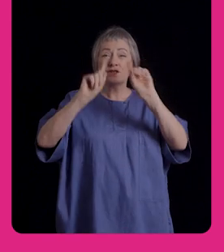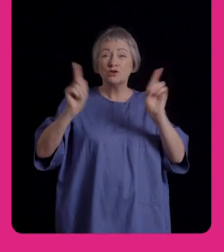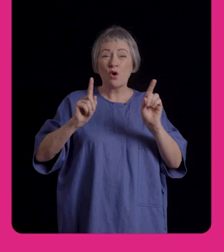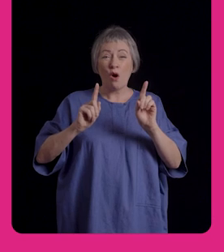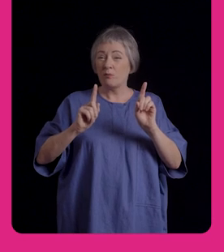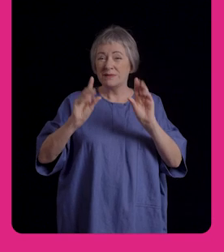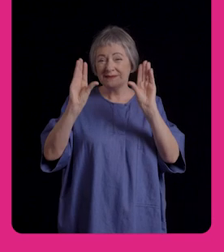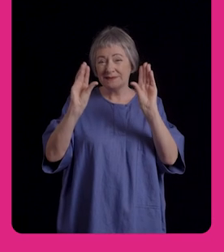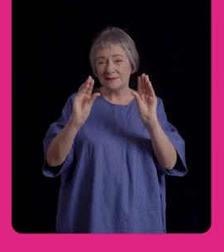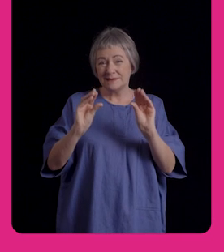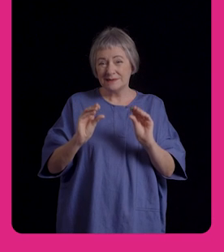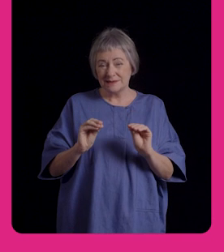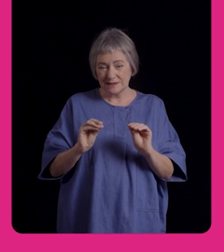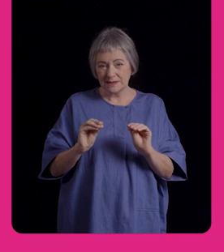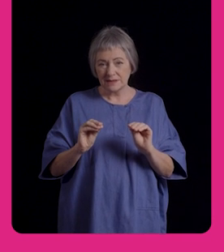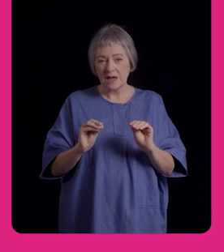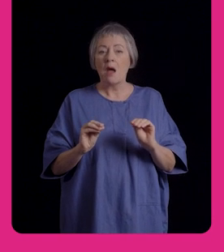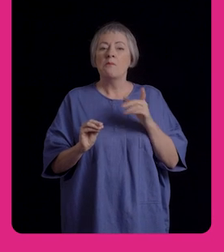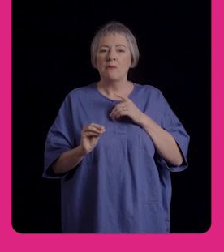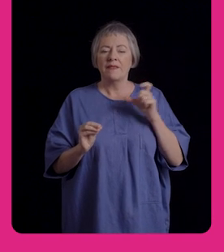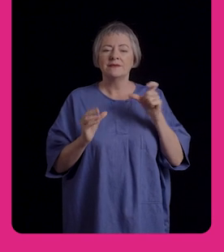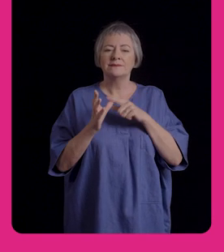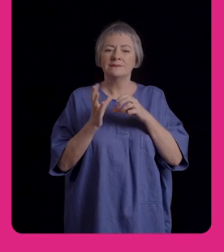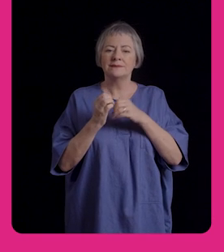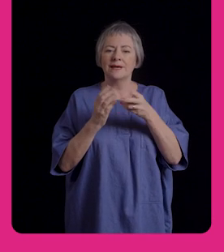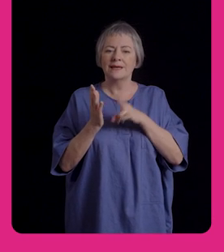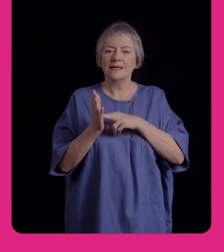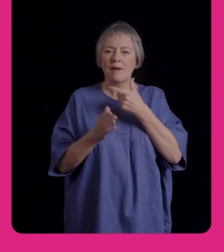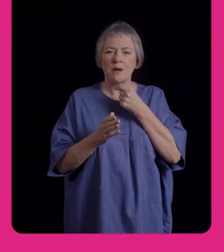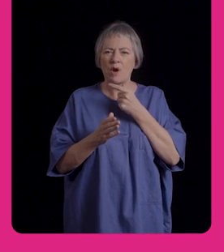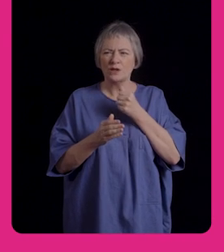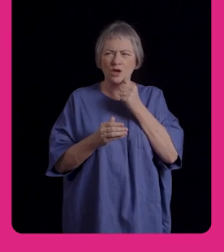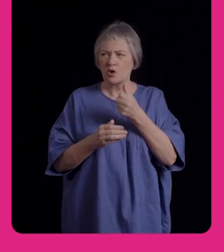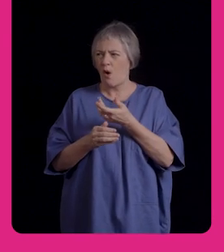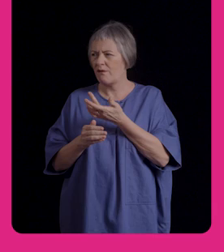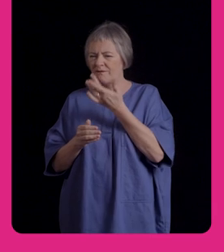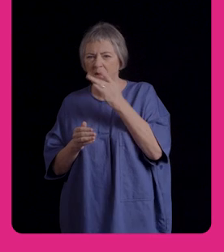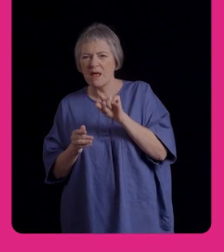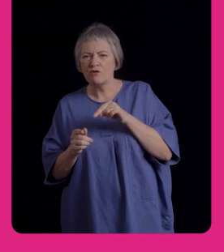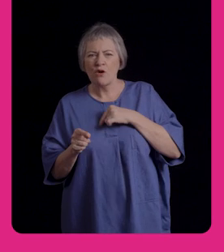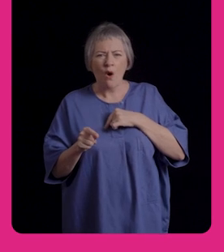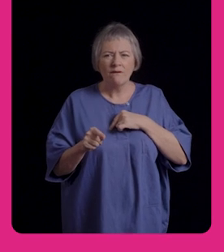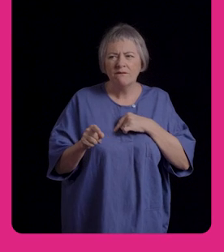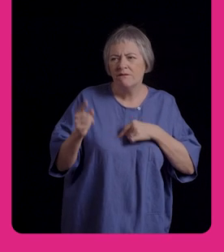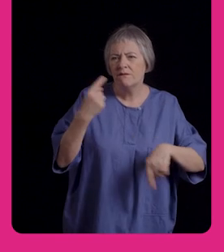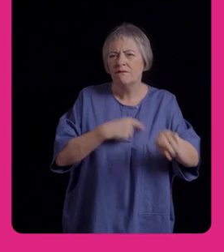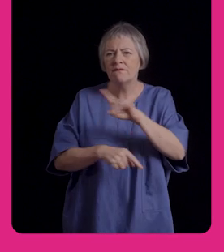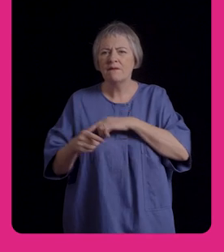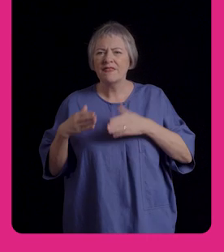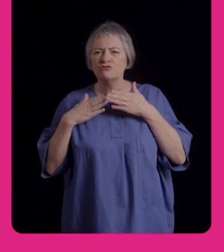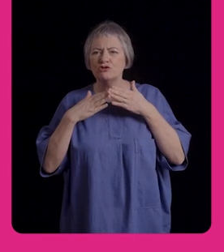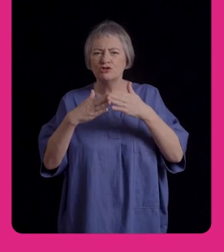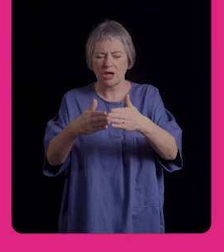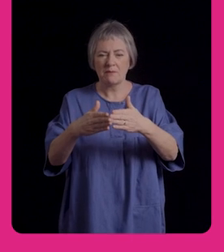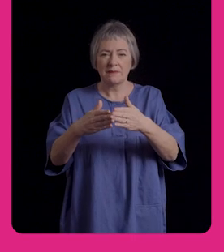a cabin boy who seems to be not very familiar with the ways of the ship, not as familiar as the rest of the pirates. And